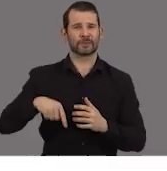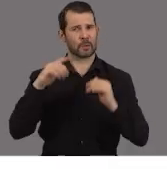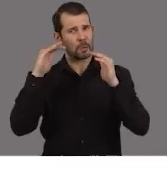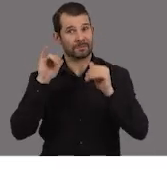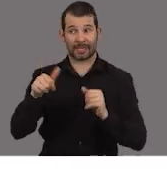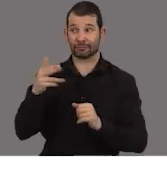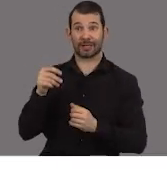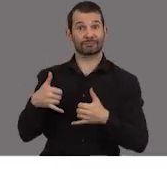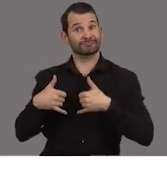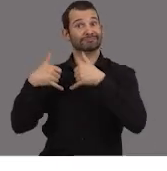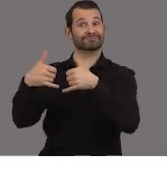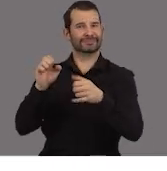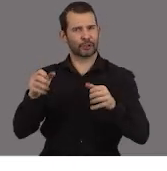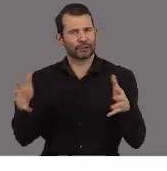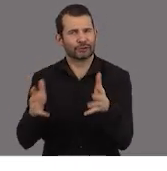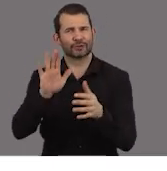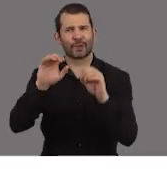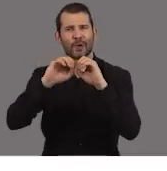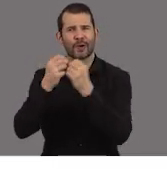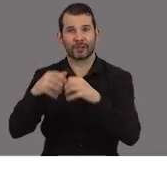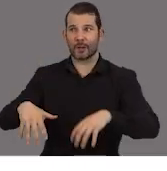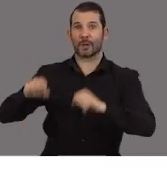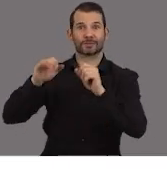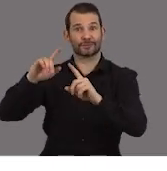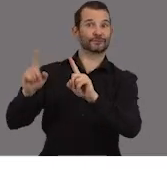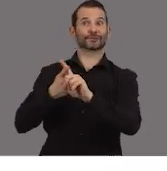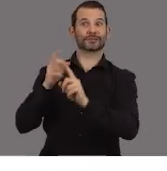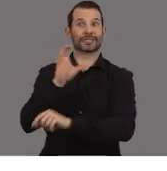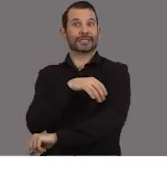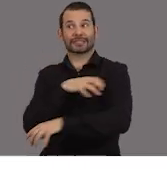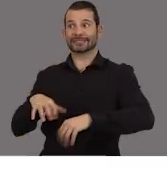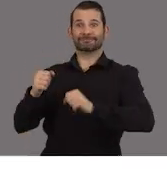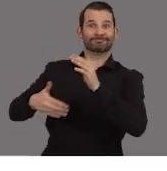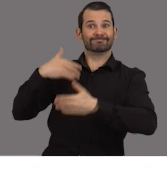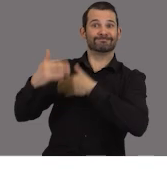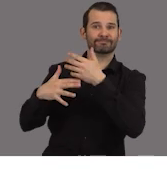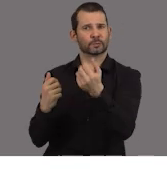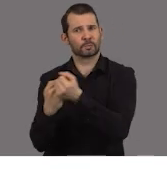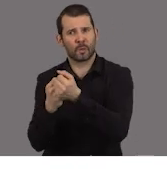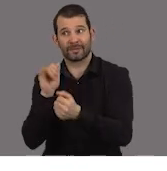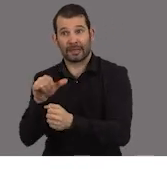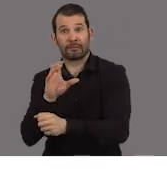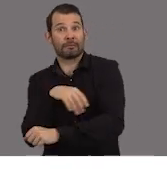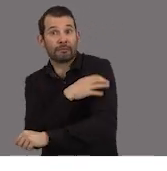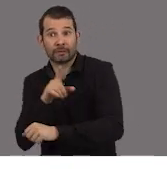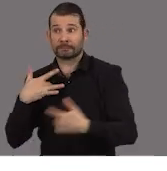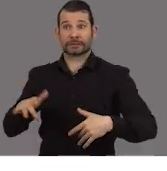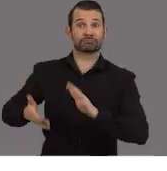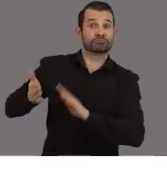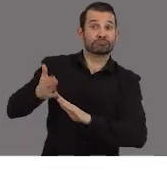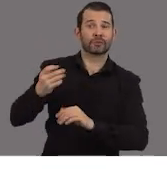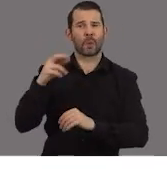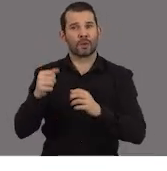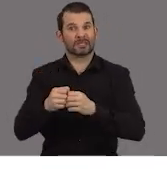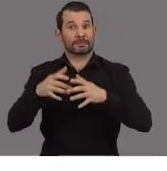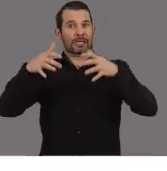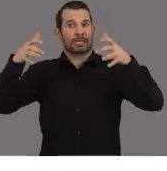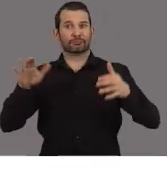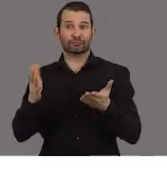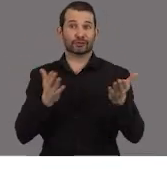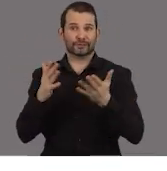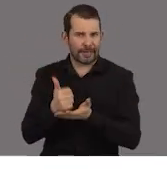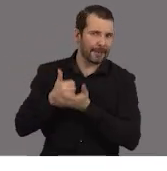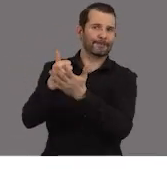the grant can encourage your organization to host its first clinic, support the clinics you usually run, or expand